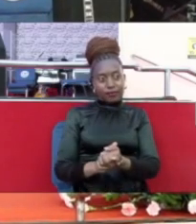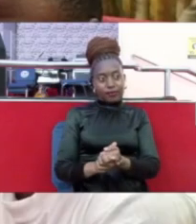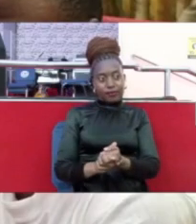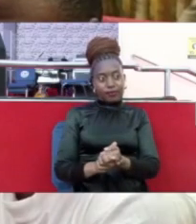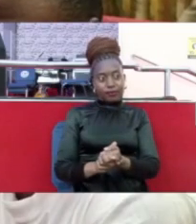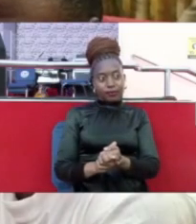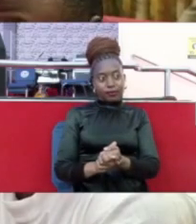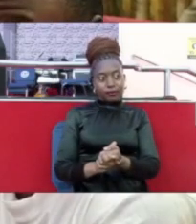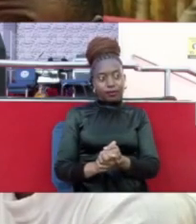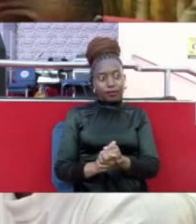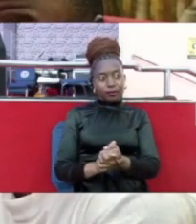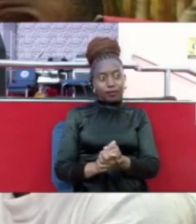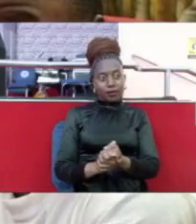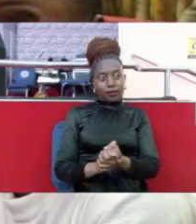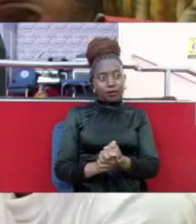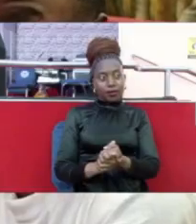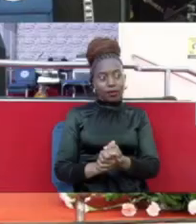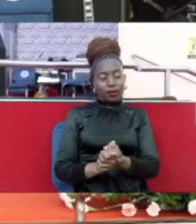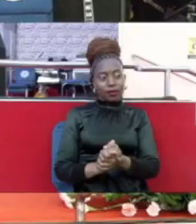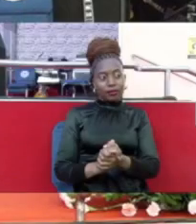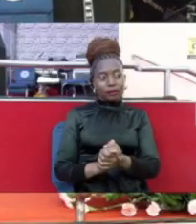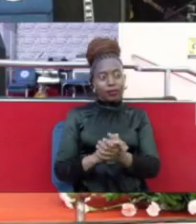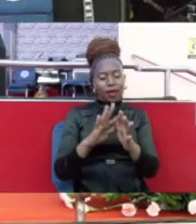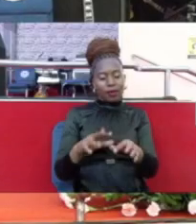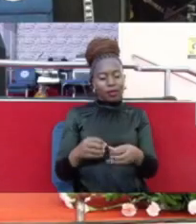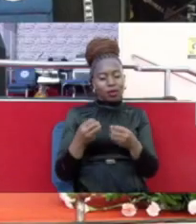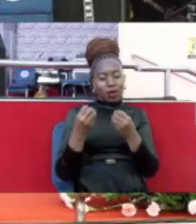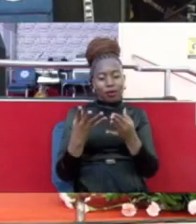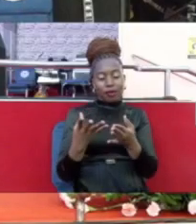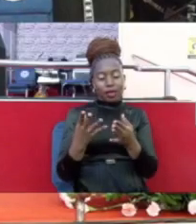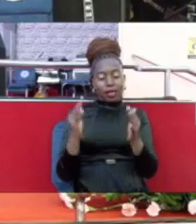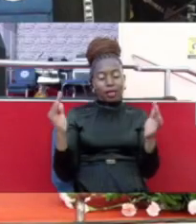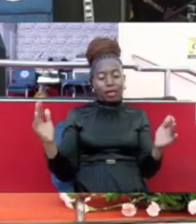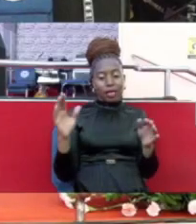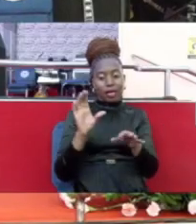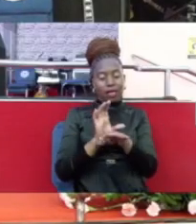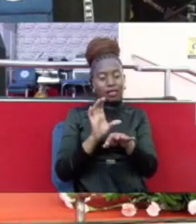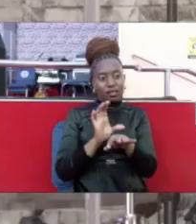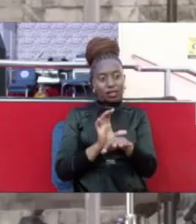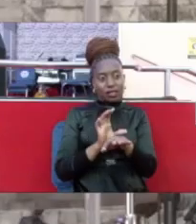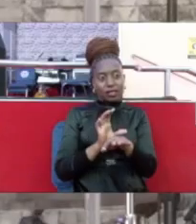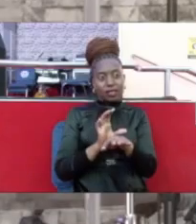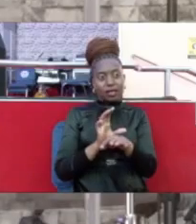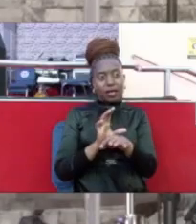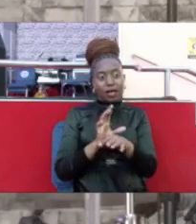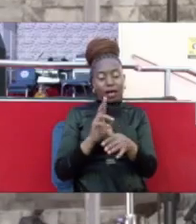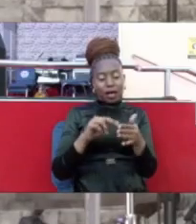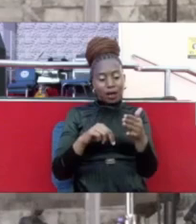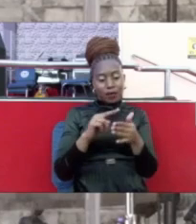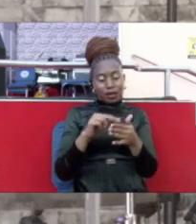Now, can you tell me how many large churches are referred to in the book of Revelation?